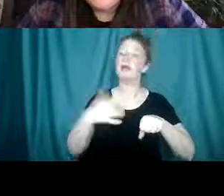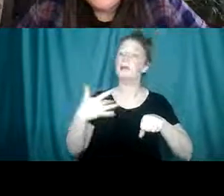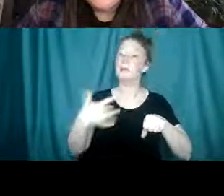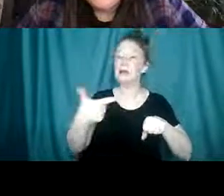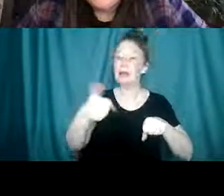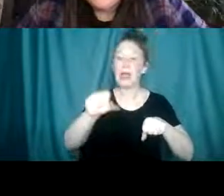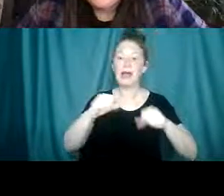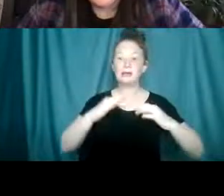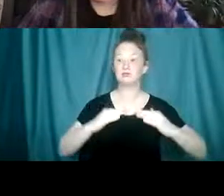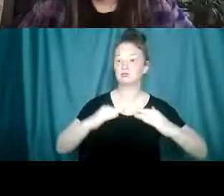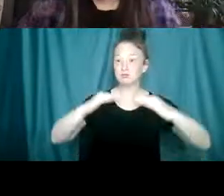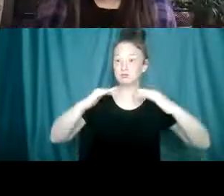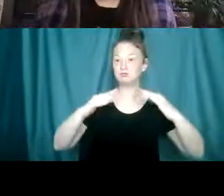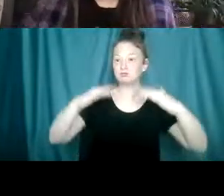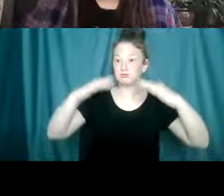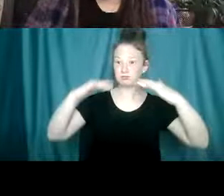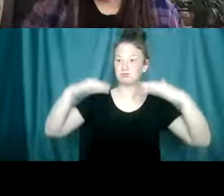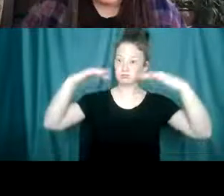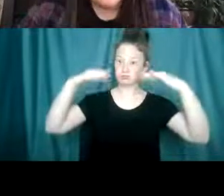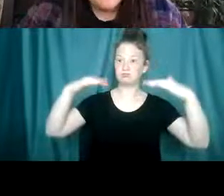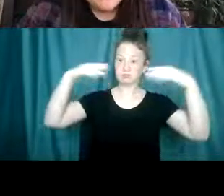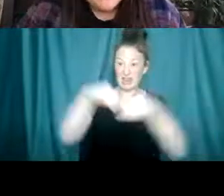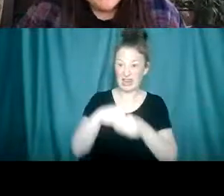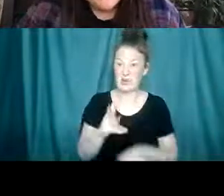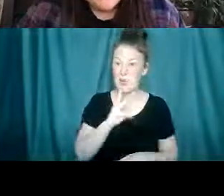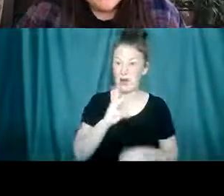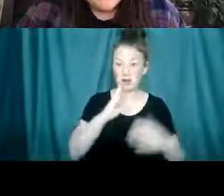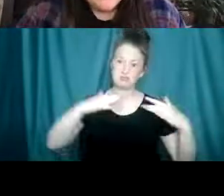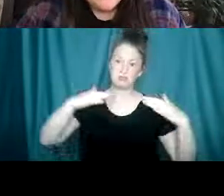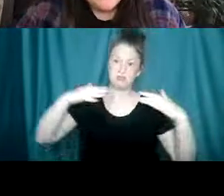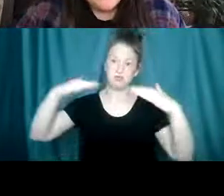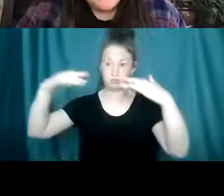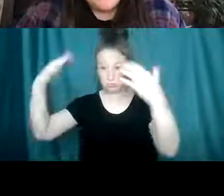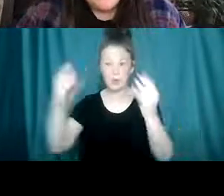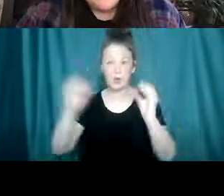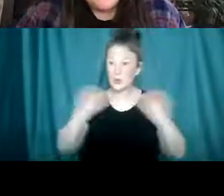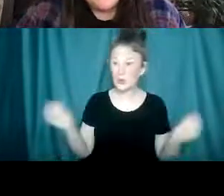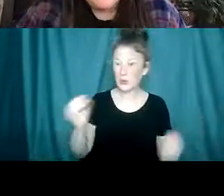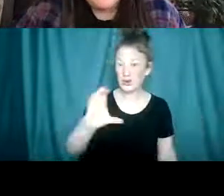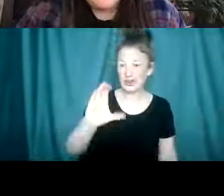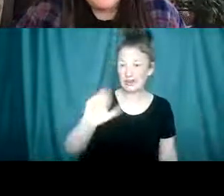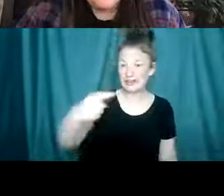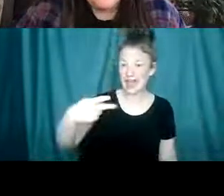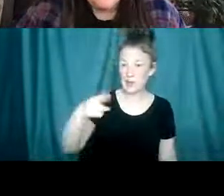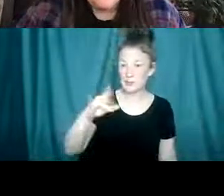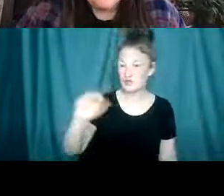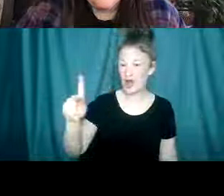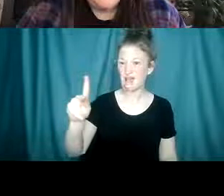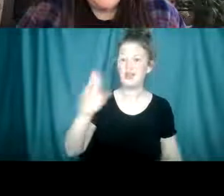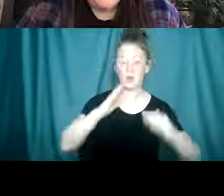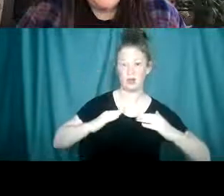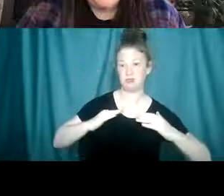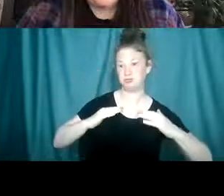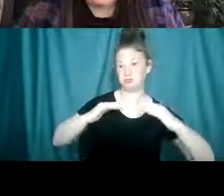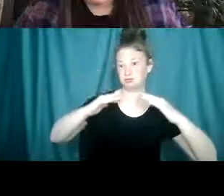to flow up when you put it in water. So if you don't have a caprock to seal it underground, it will migrate up, and